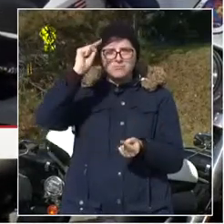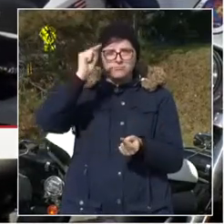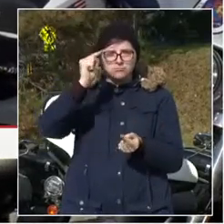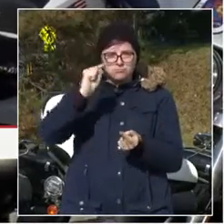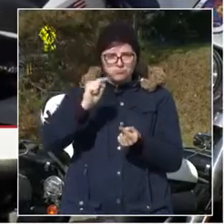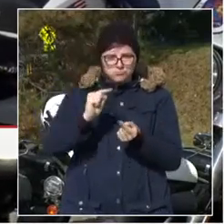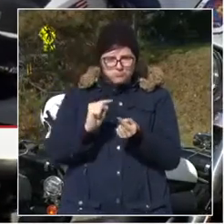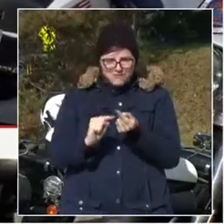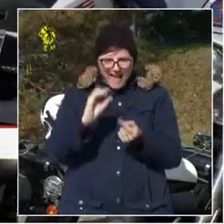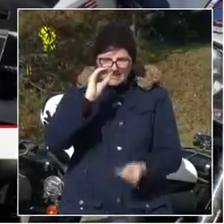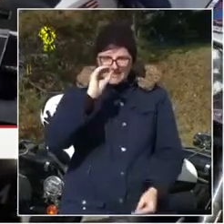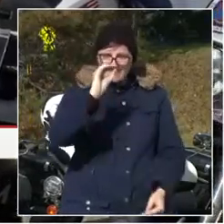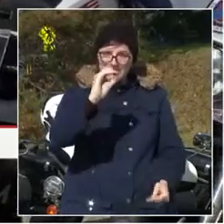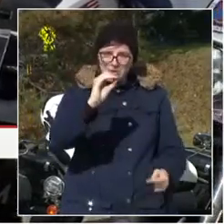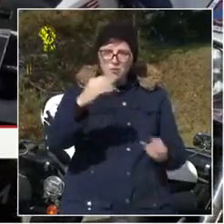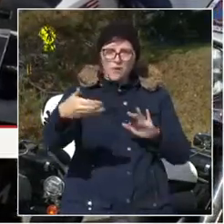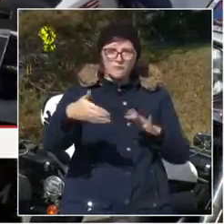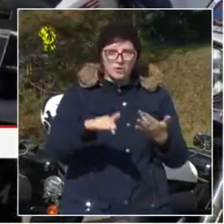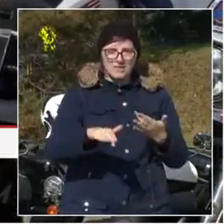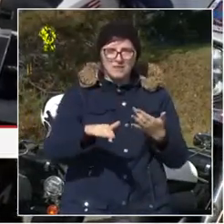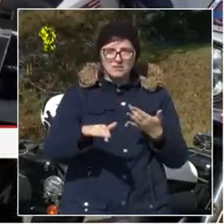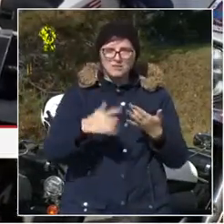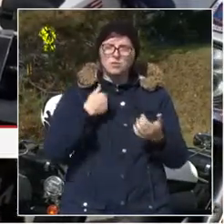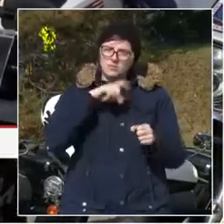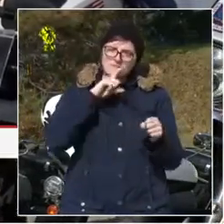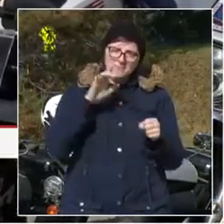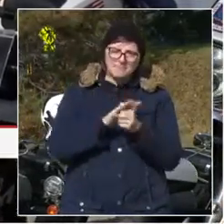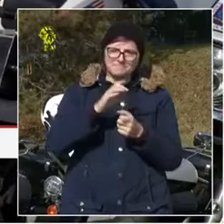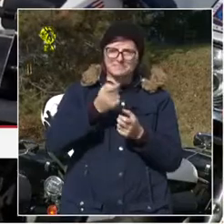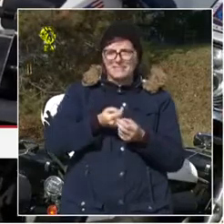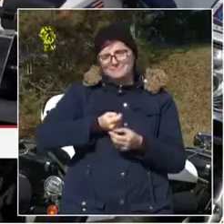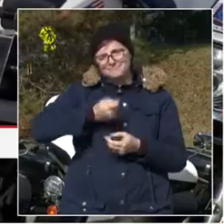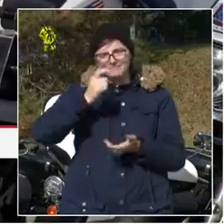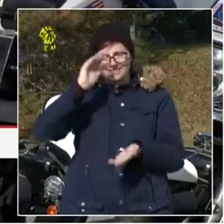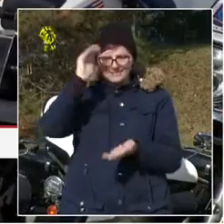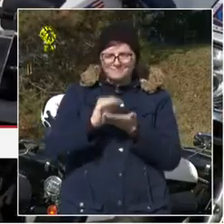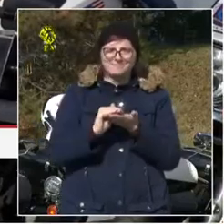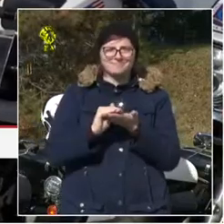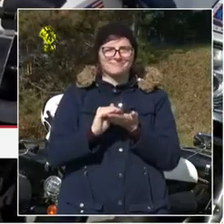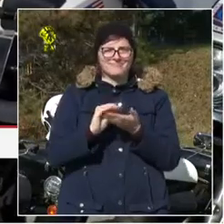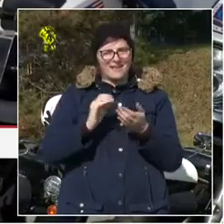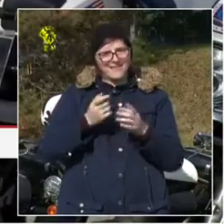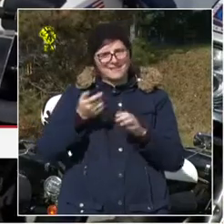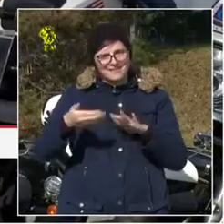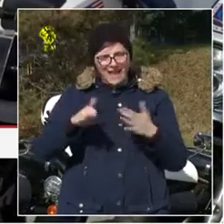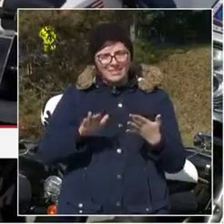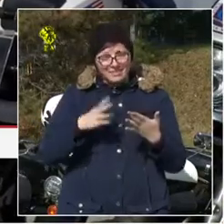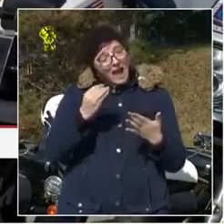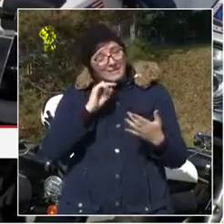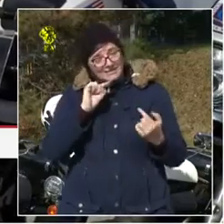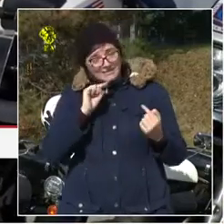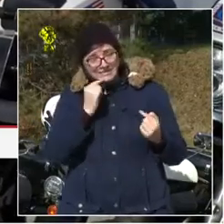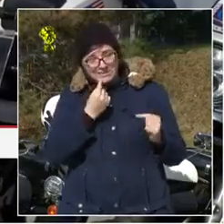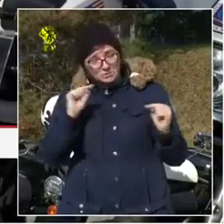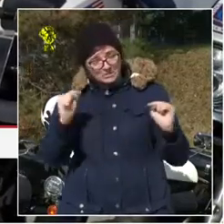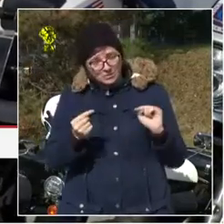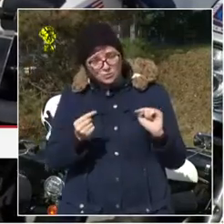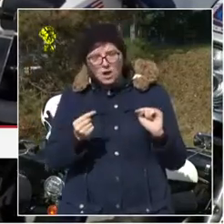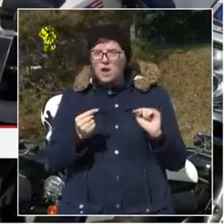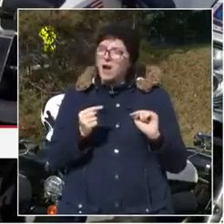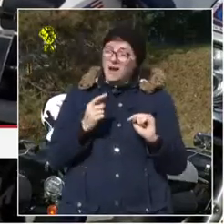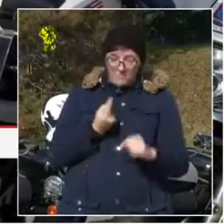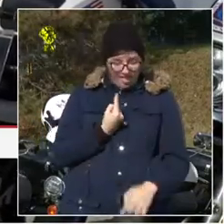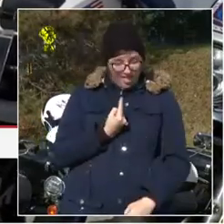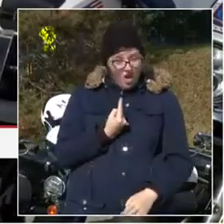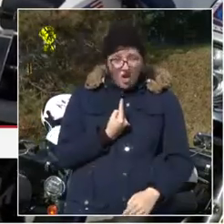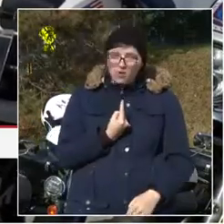fatalities. Maryland is committed to eliminating traffic fatalities as well as our serious injuries. But we know we can't do this alone. It's